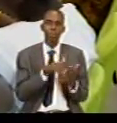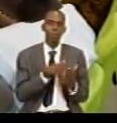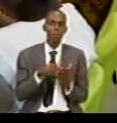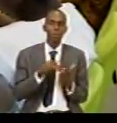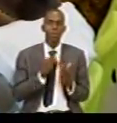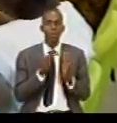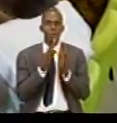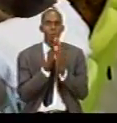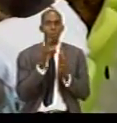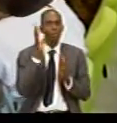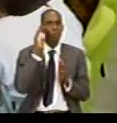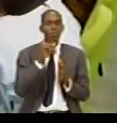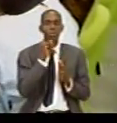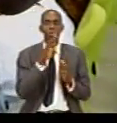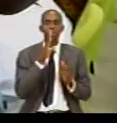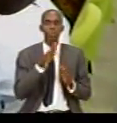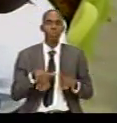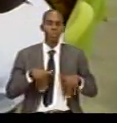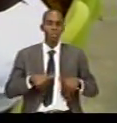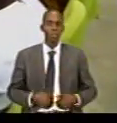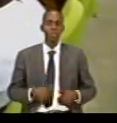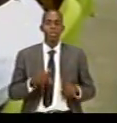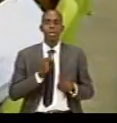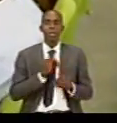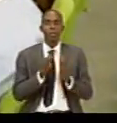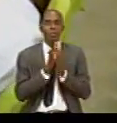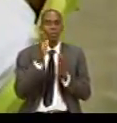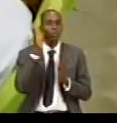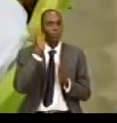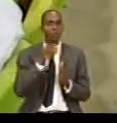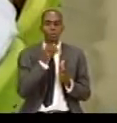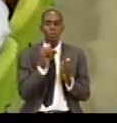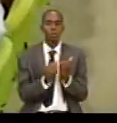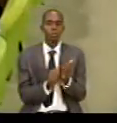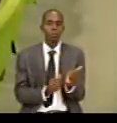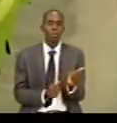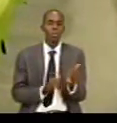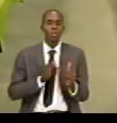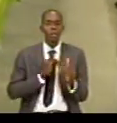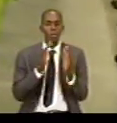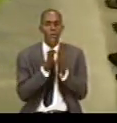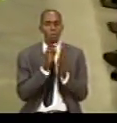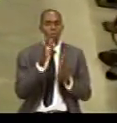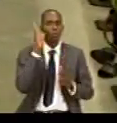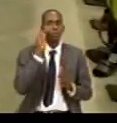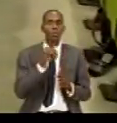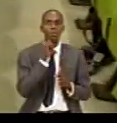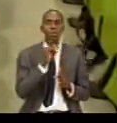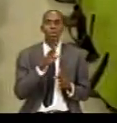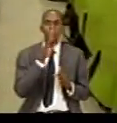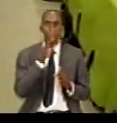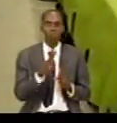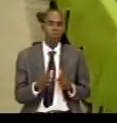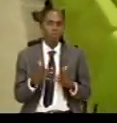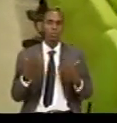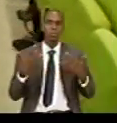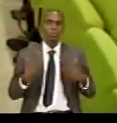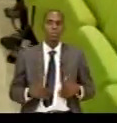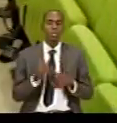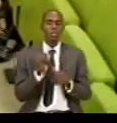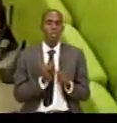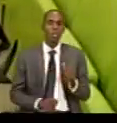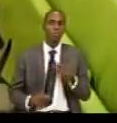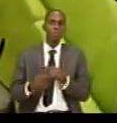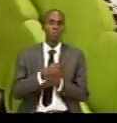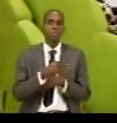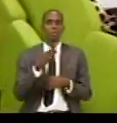you will not be tired. I pray you will not backslide. I pray you'll not be discouraged. Day by day,